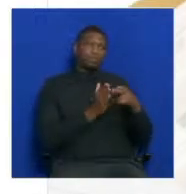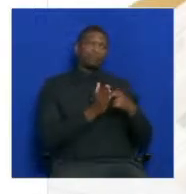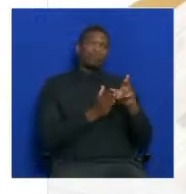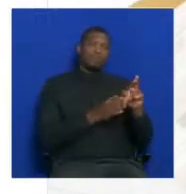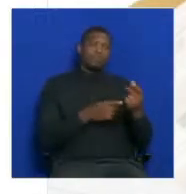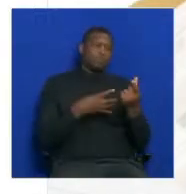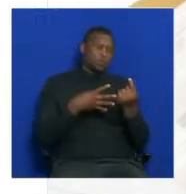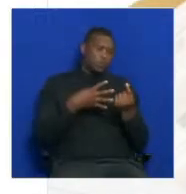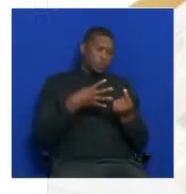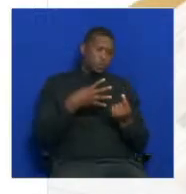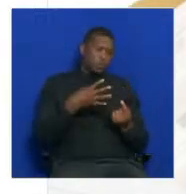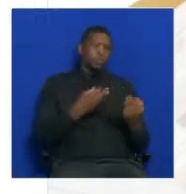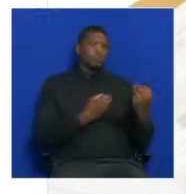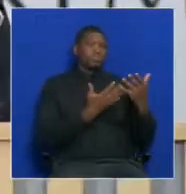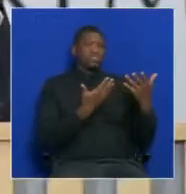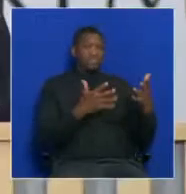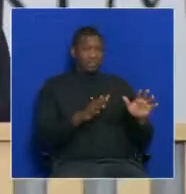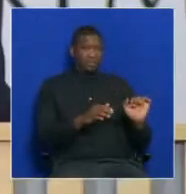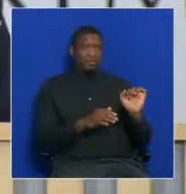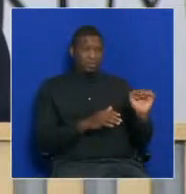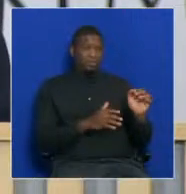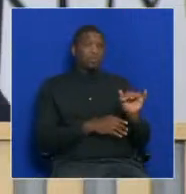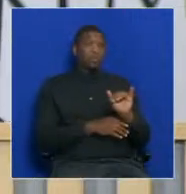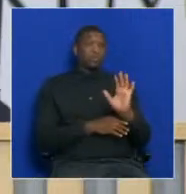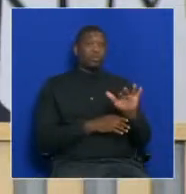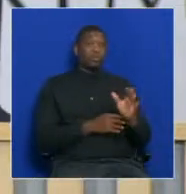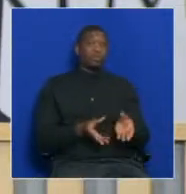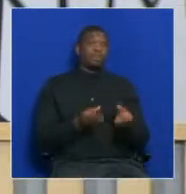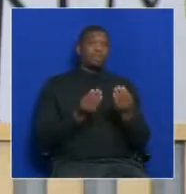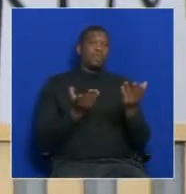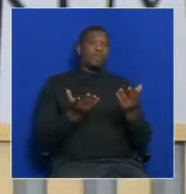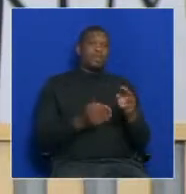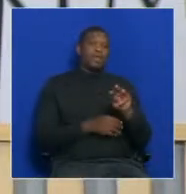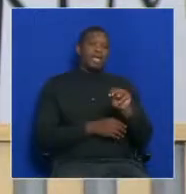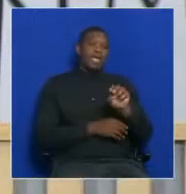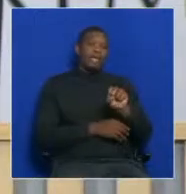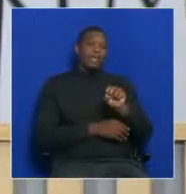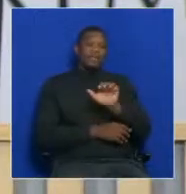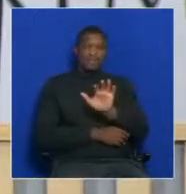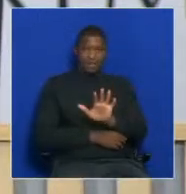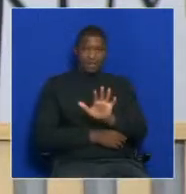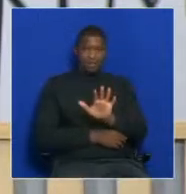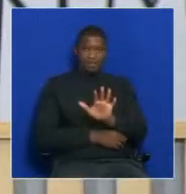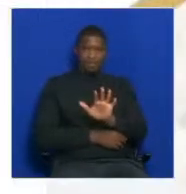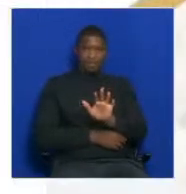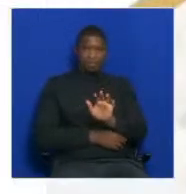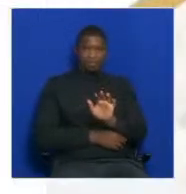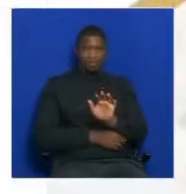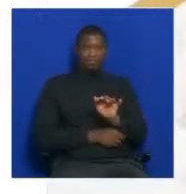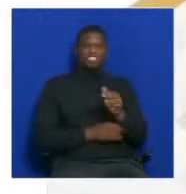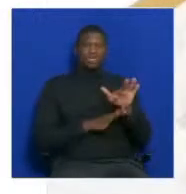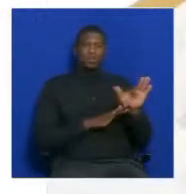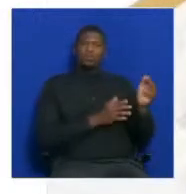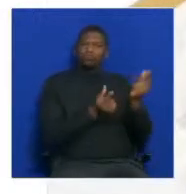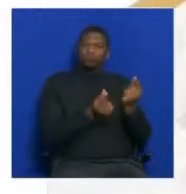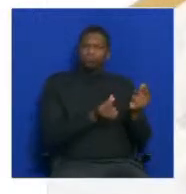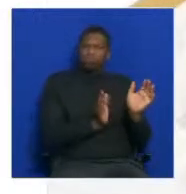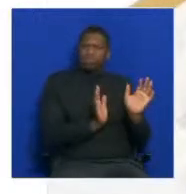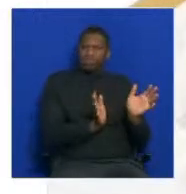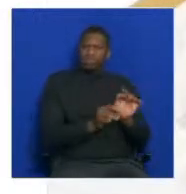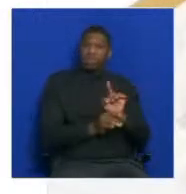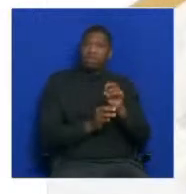So those referrals are those that will be on MS5 that he had dealt with. But he did not